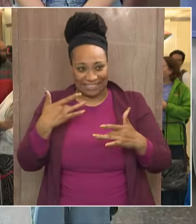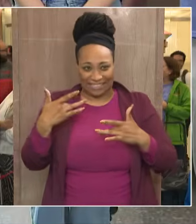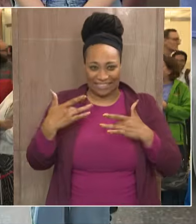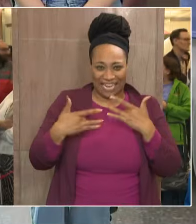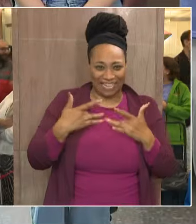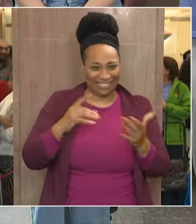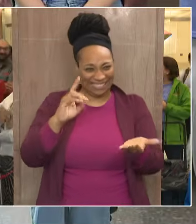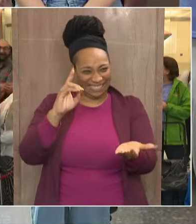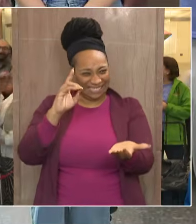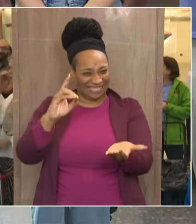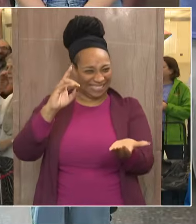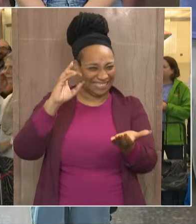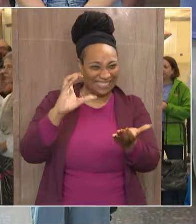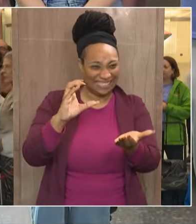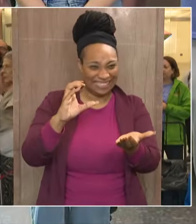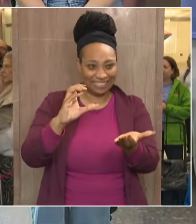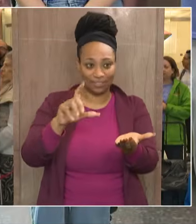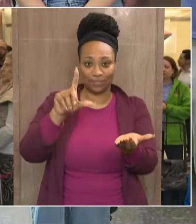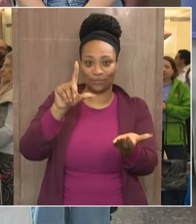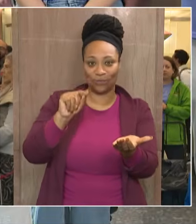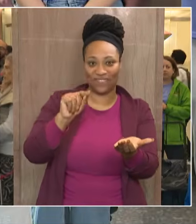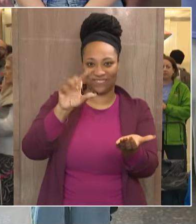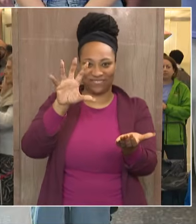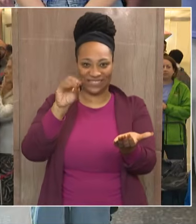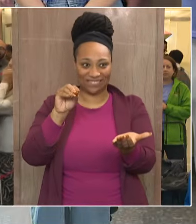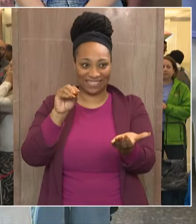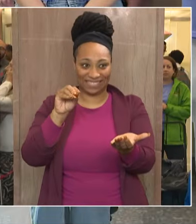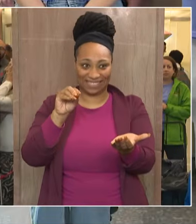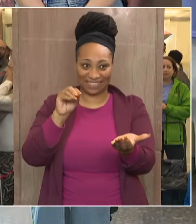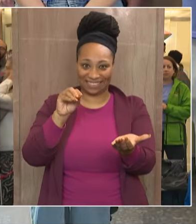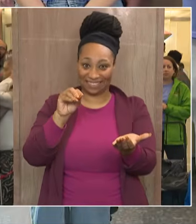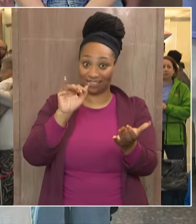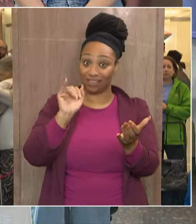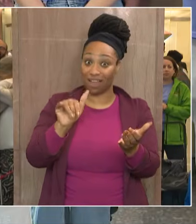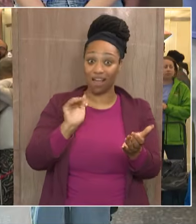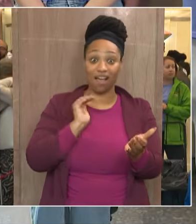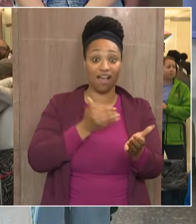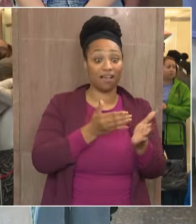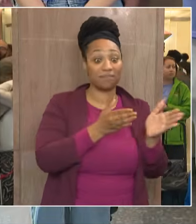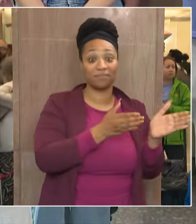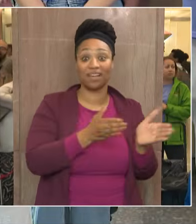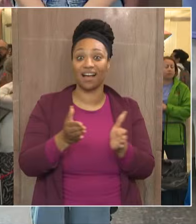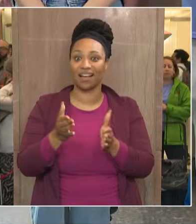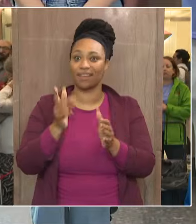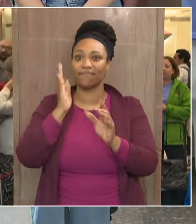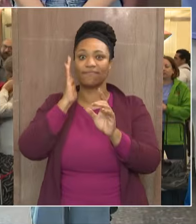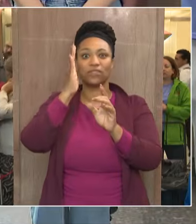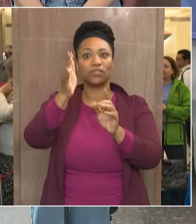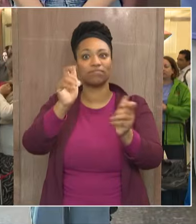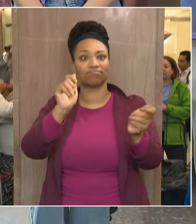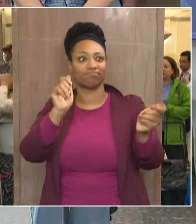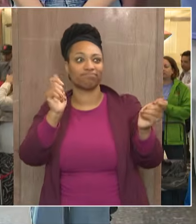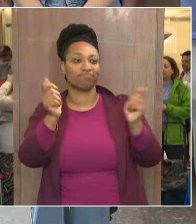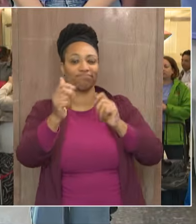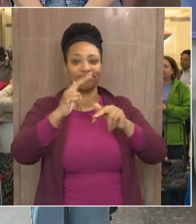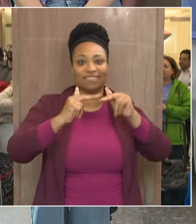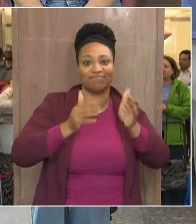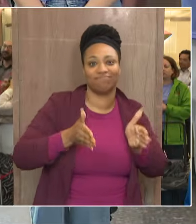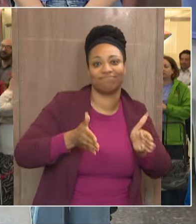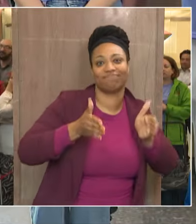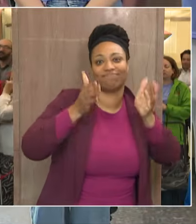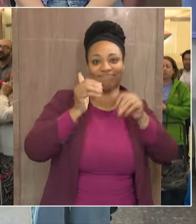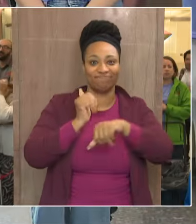rewrite, which you'll be seeing some information about workshops where you can help shape the future of our city.